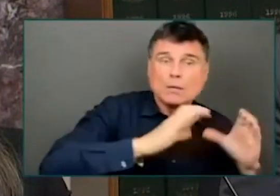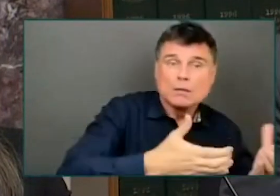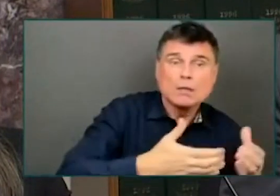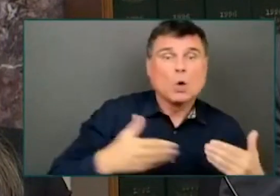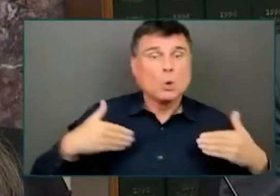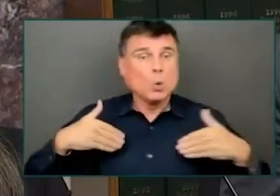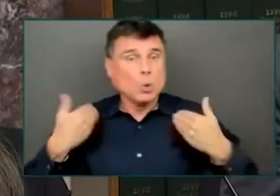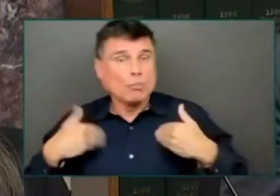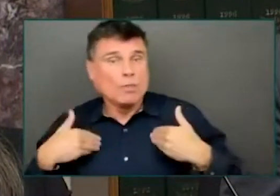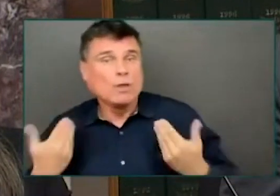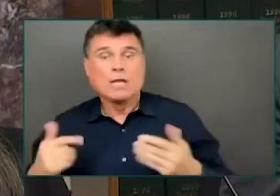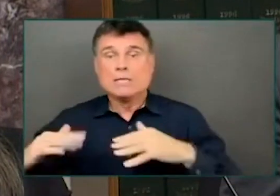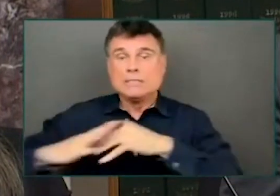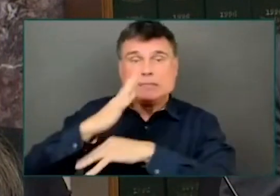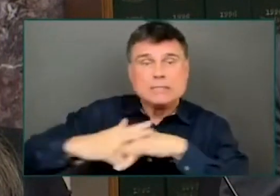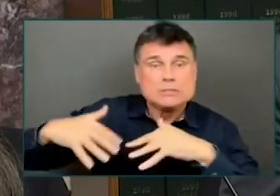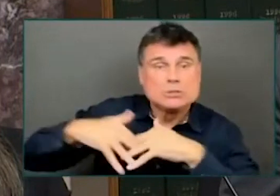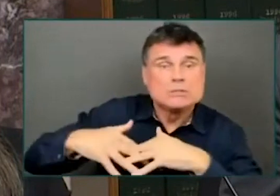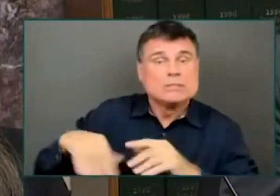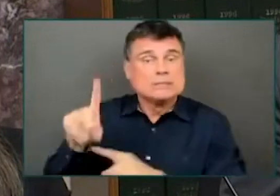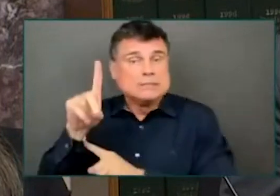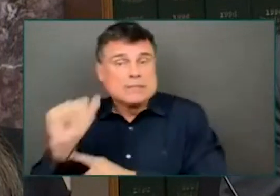now than before the pandemic.